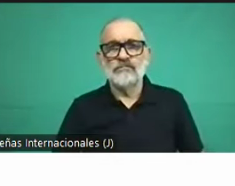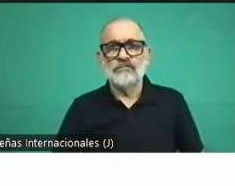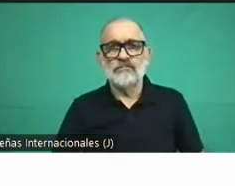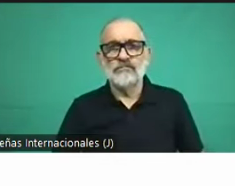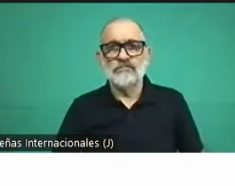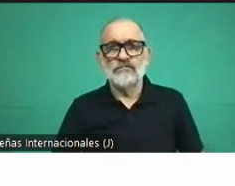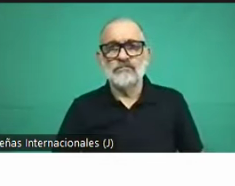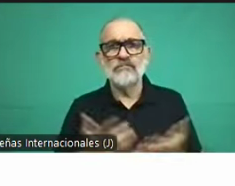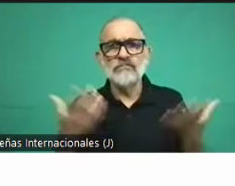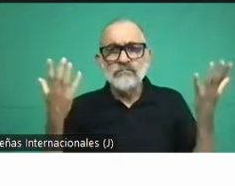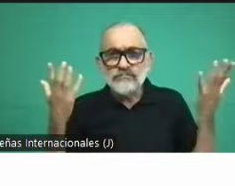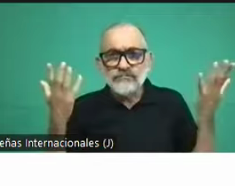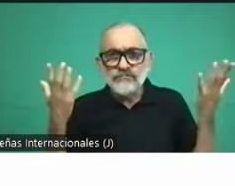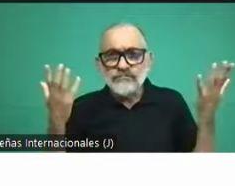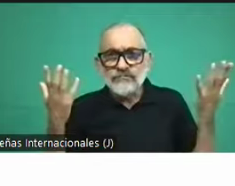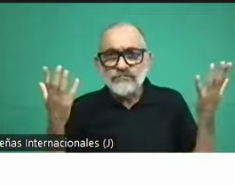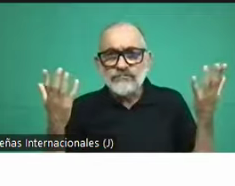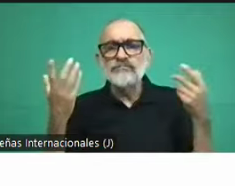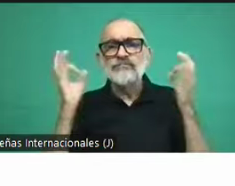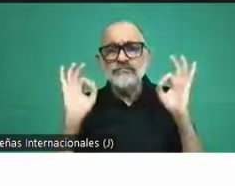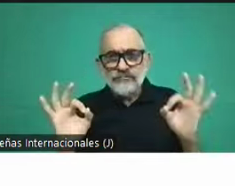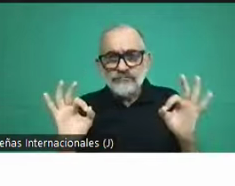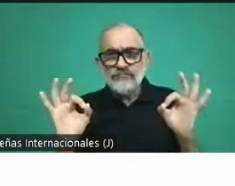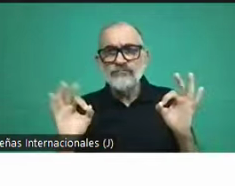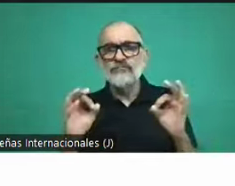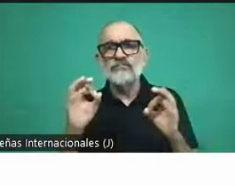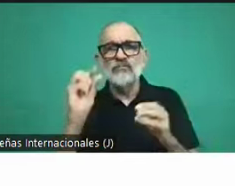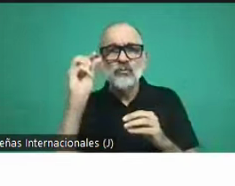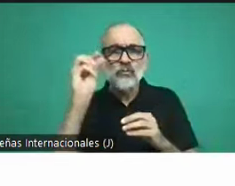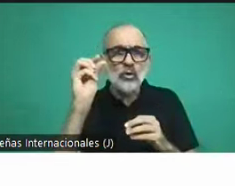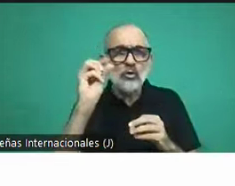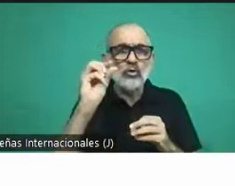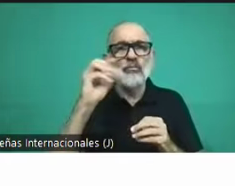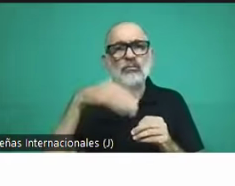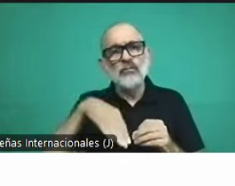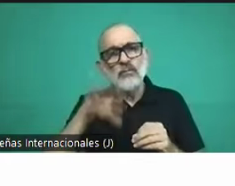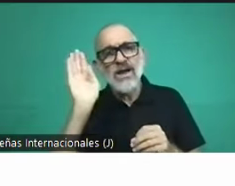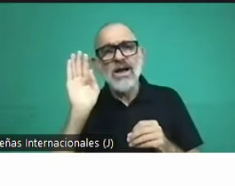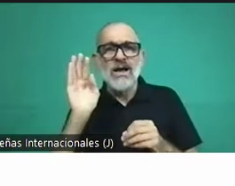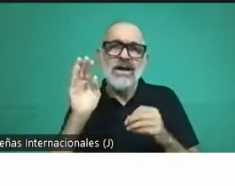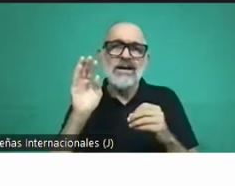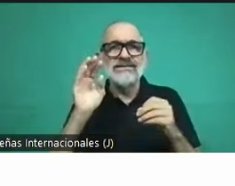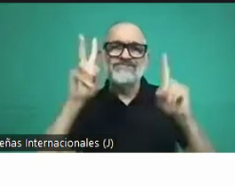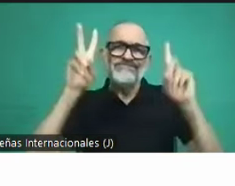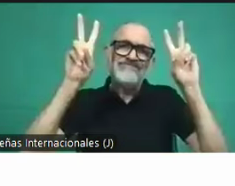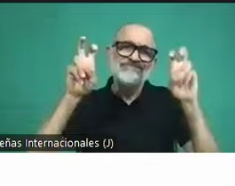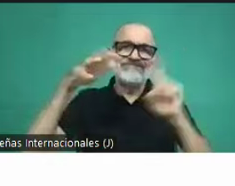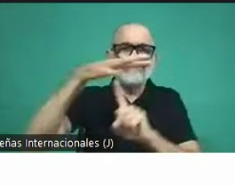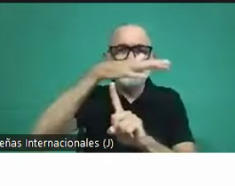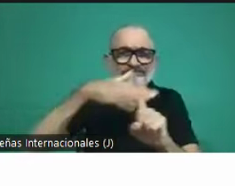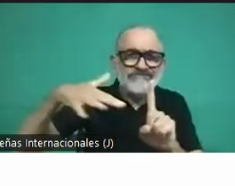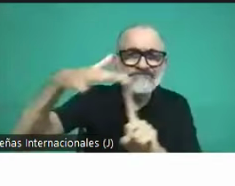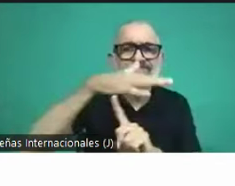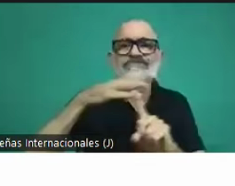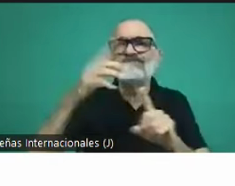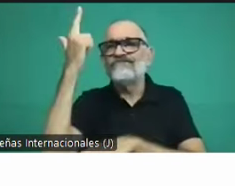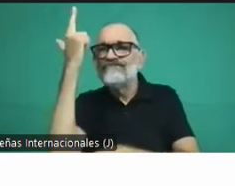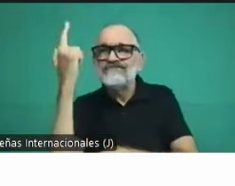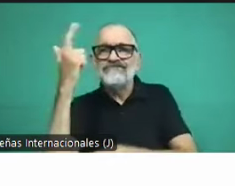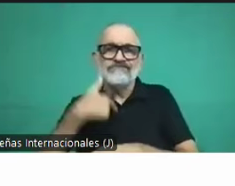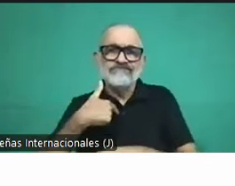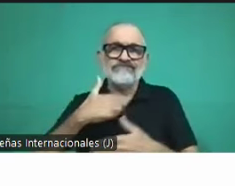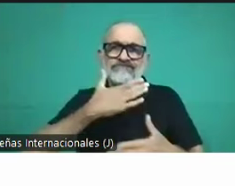for this. un poco Okay, un so poco a little bit contextualizar to be able to y give a correct empezar. Voy a context empezar. and to be able to begin, I